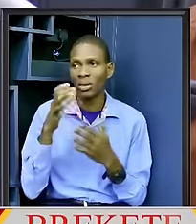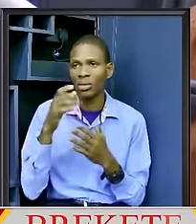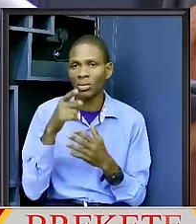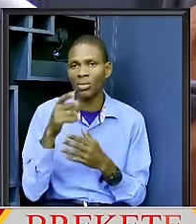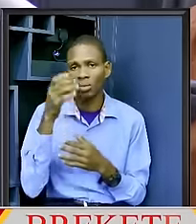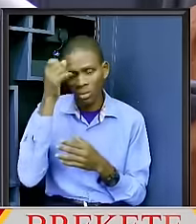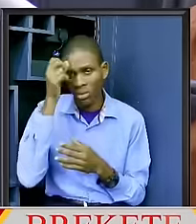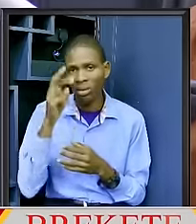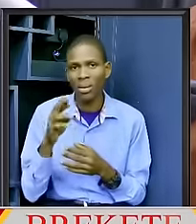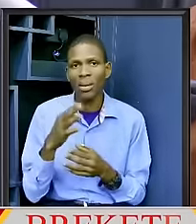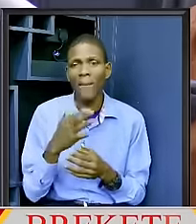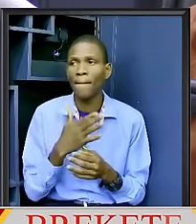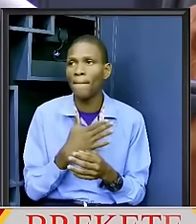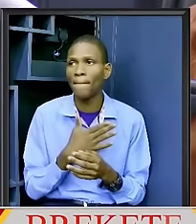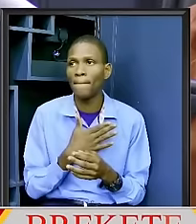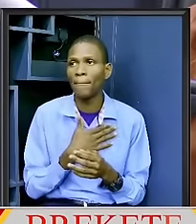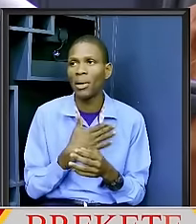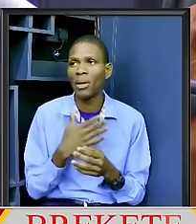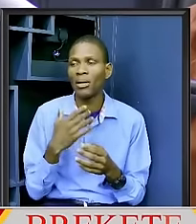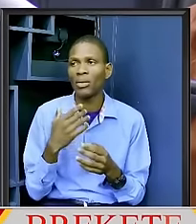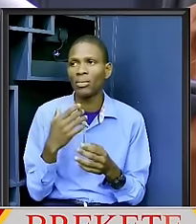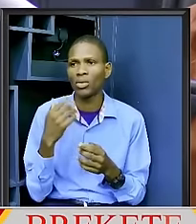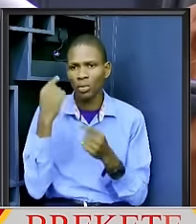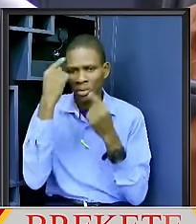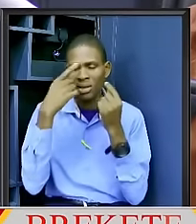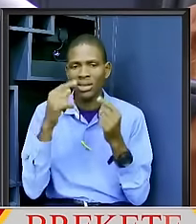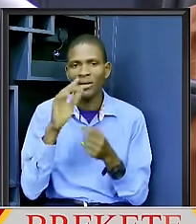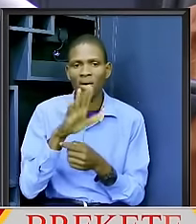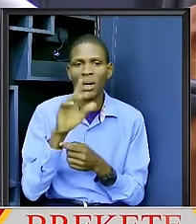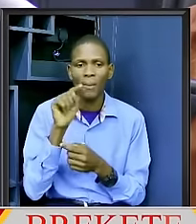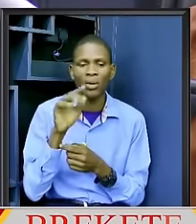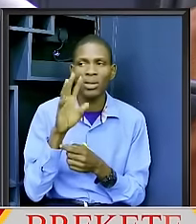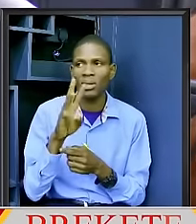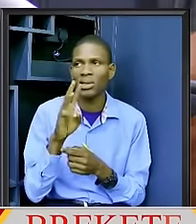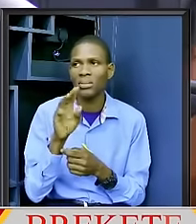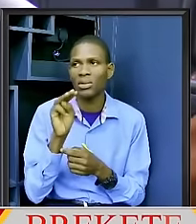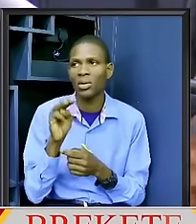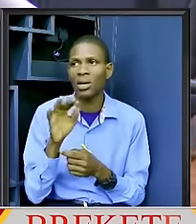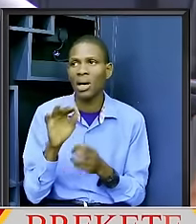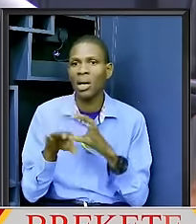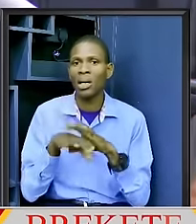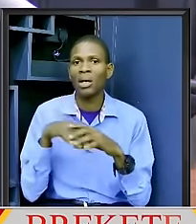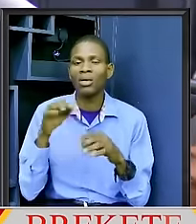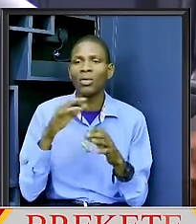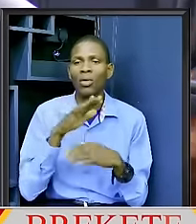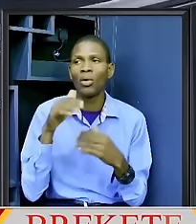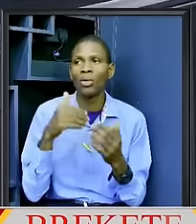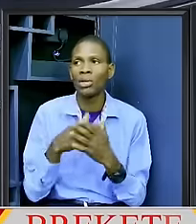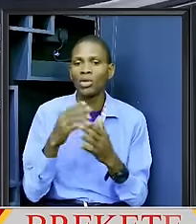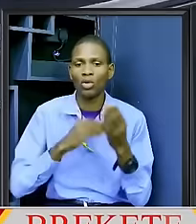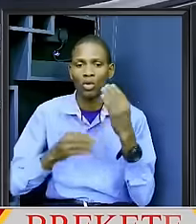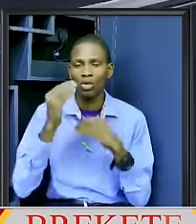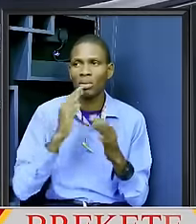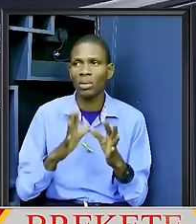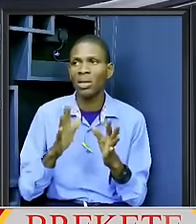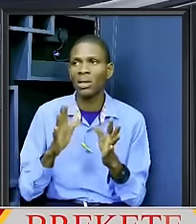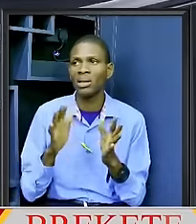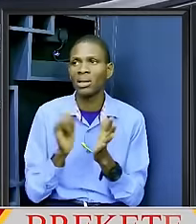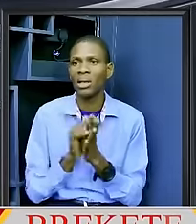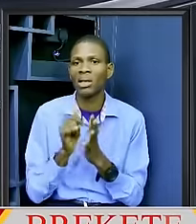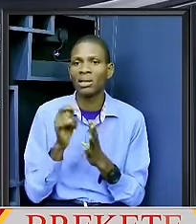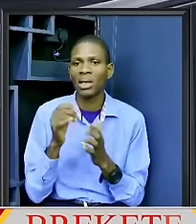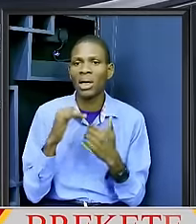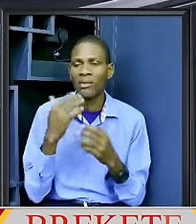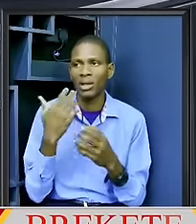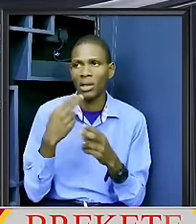sir. My concerning the 5.6 million, out of all the customers, are their